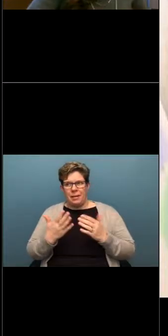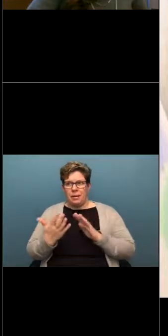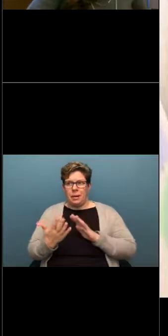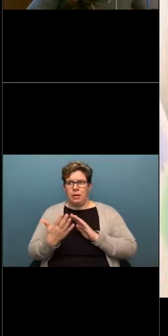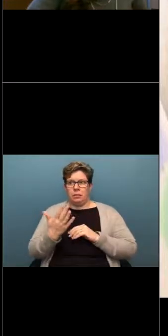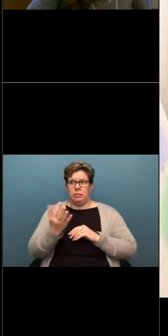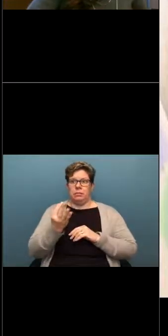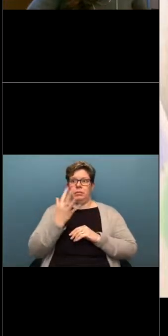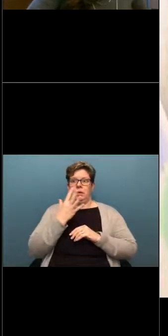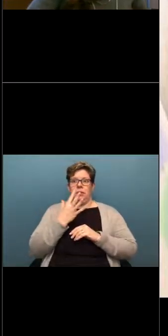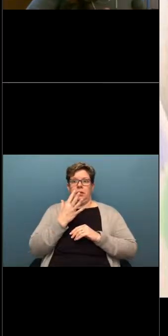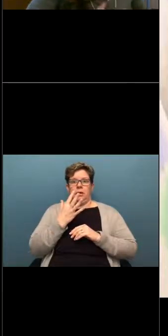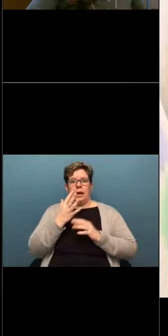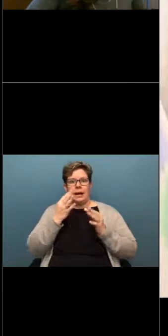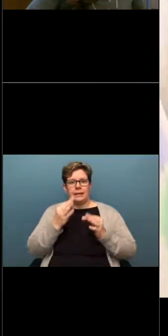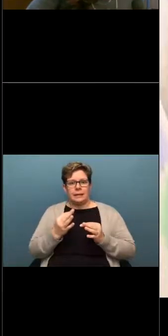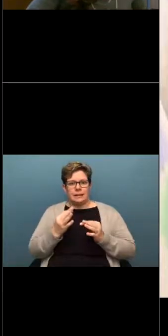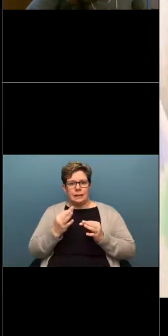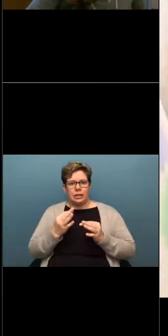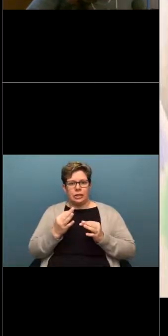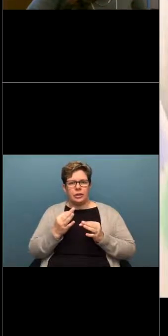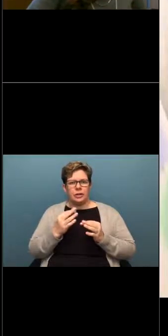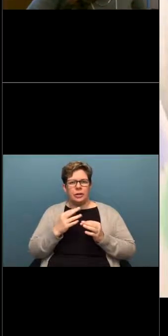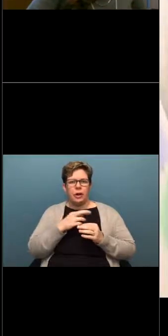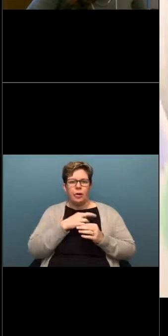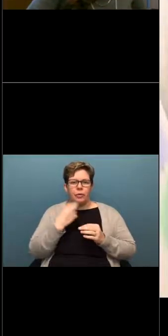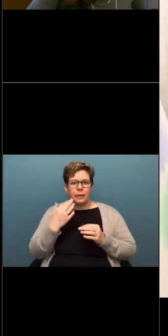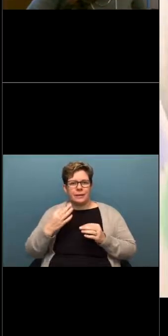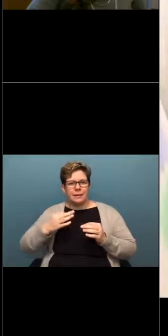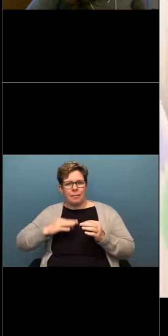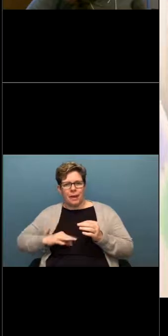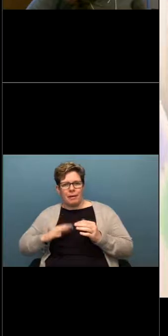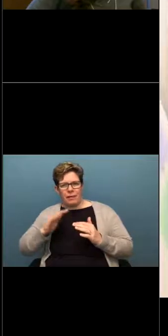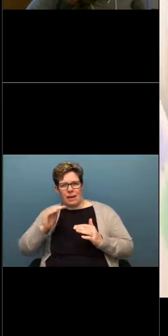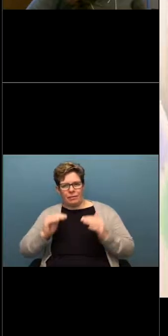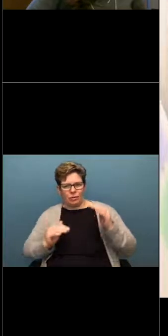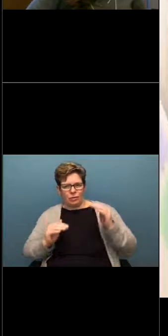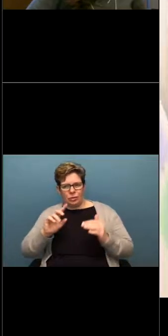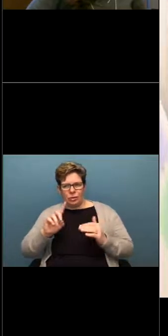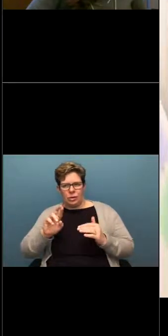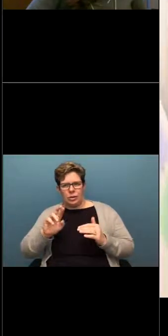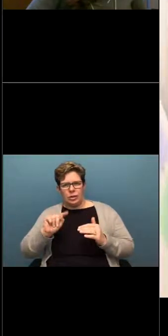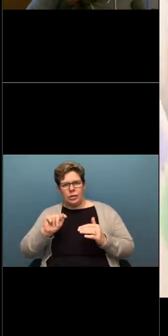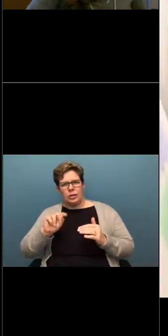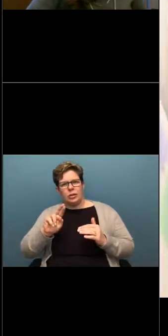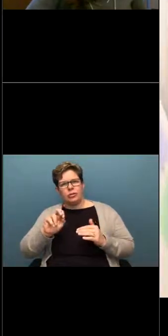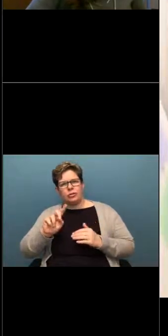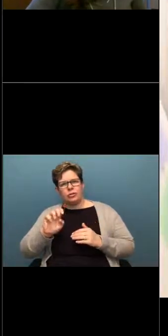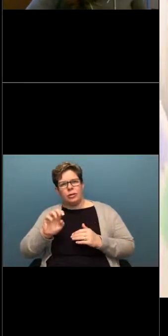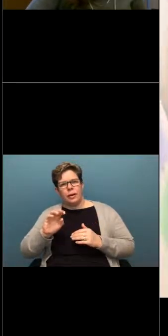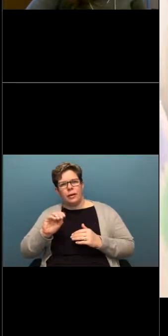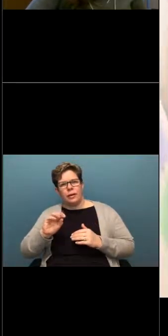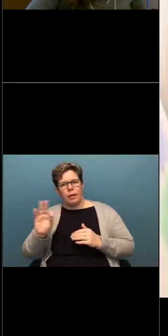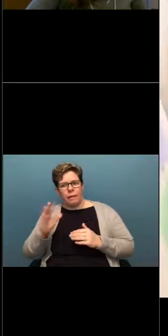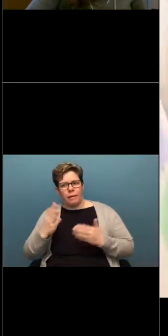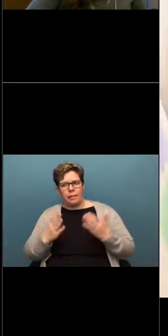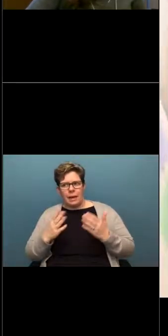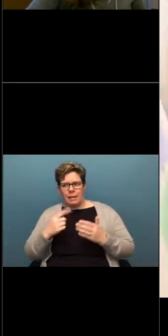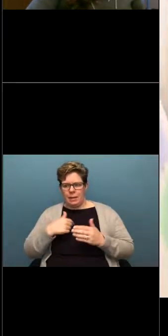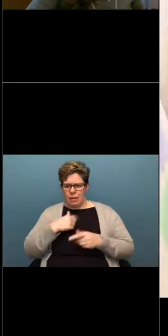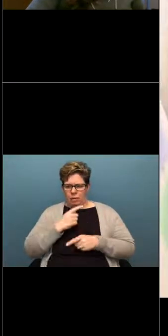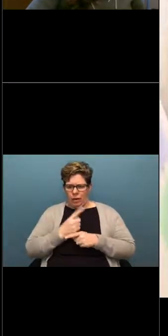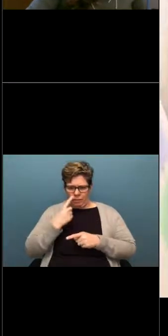some trade-offs, we call that risk-benefit in medicine. So when you're trying to make some of those hard decisions about what might be right for